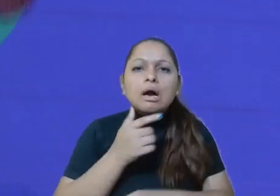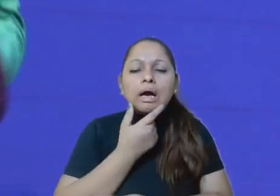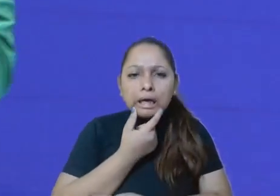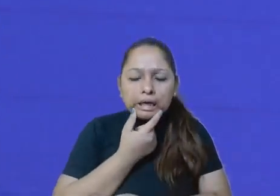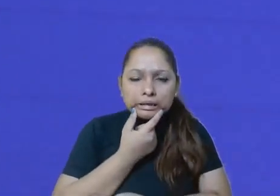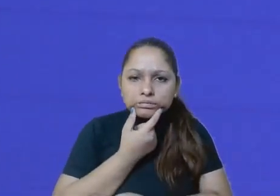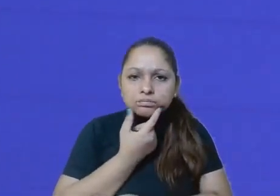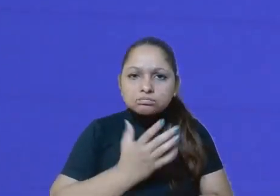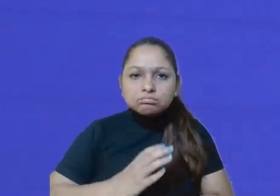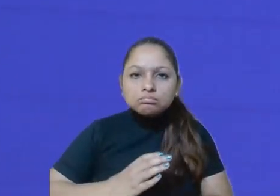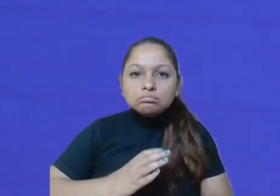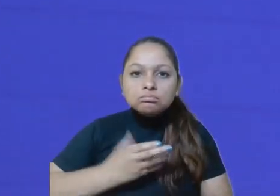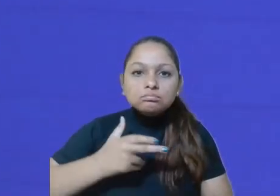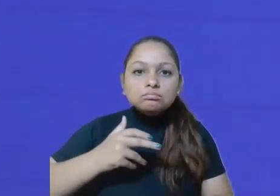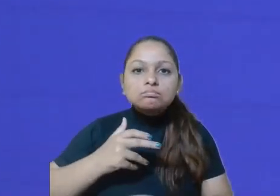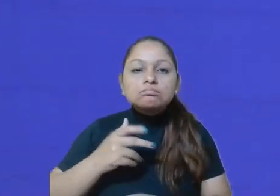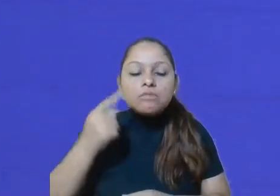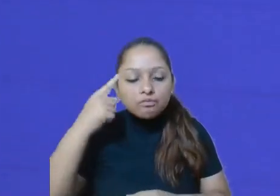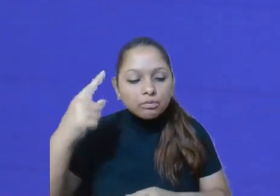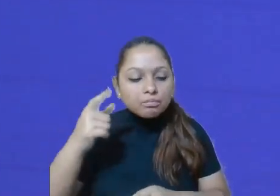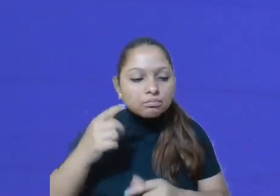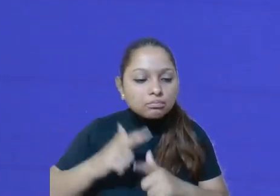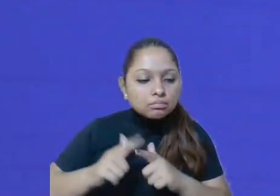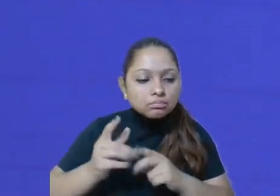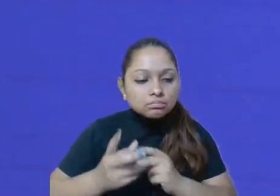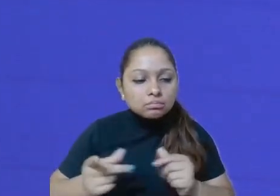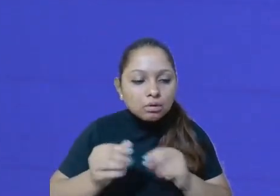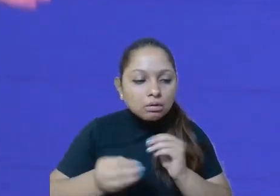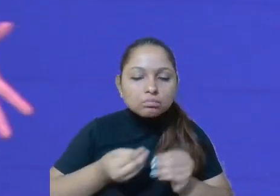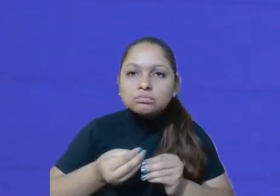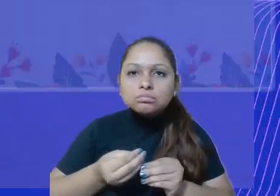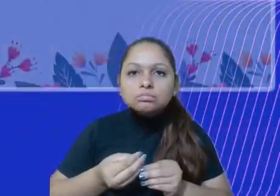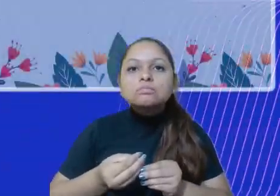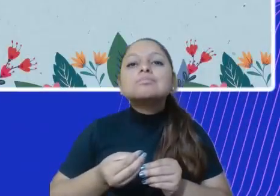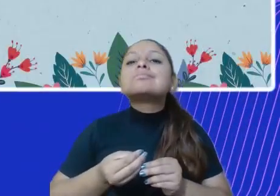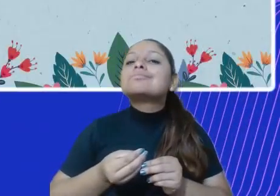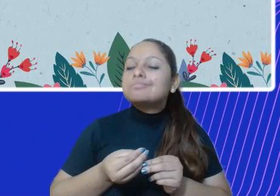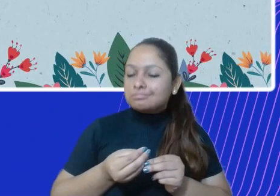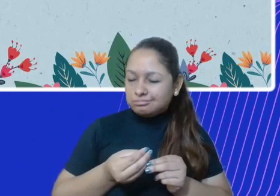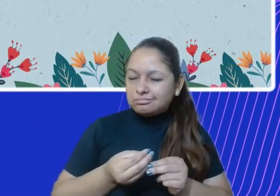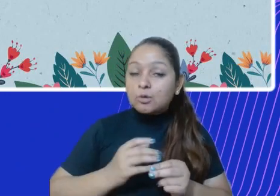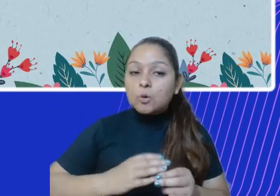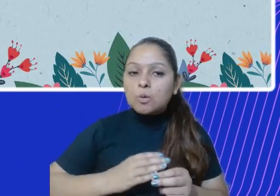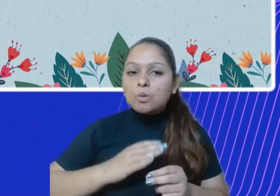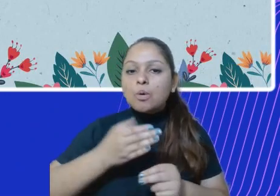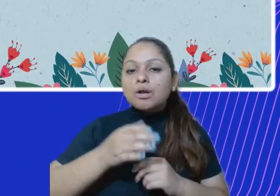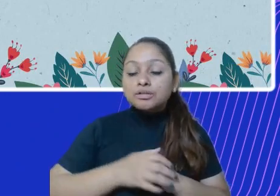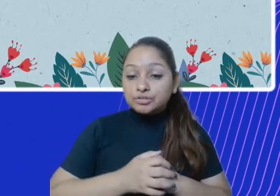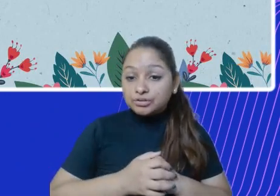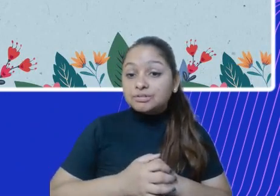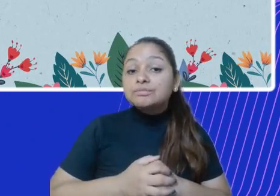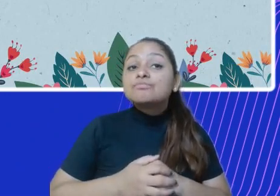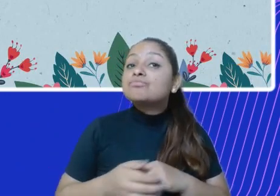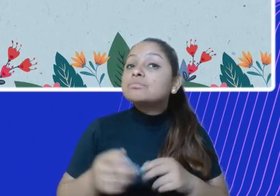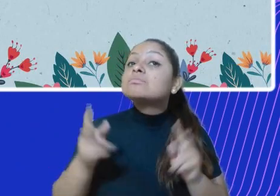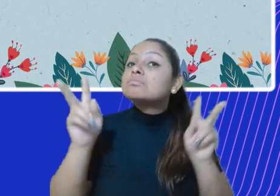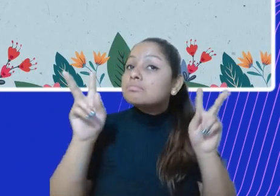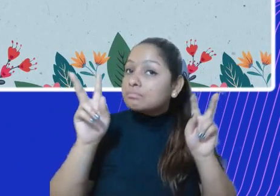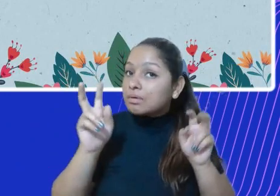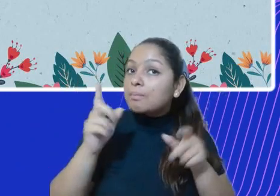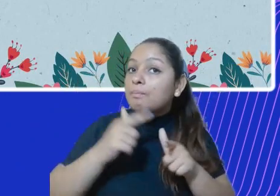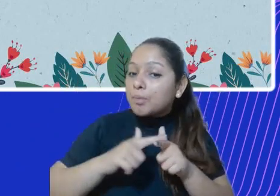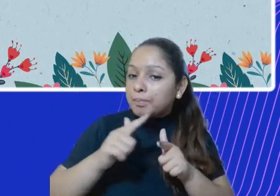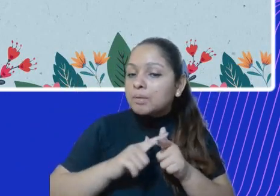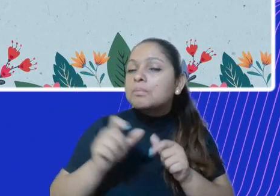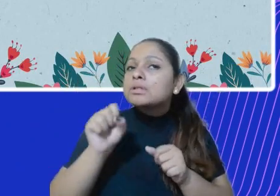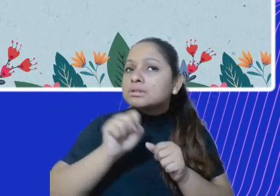climatic issue brings us, and generate solutions for business. This is the solution we want. We are going to talk about the problem, but from